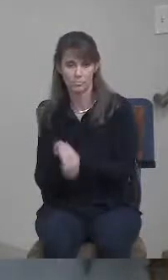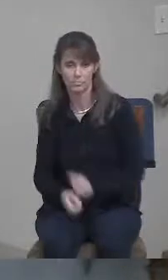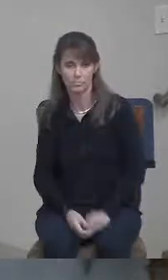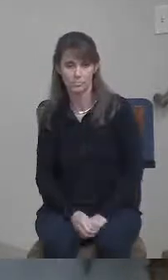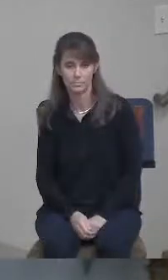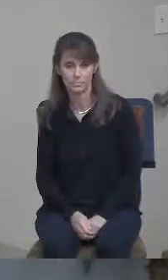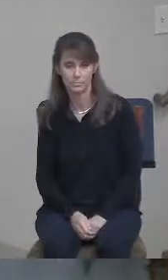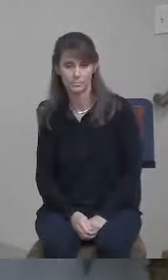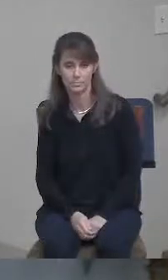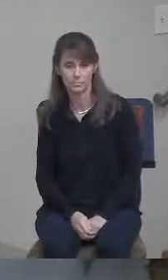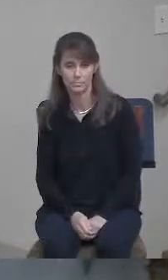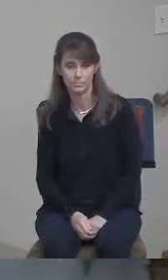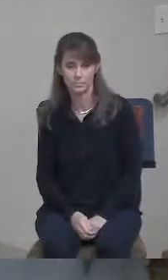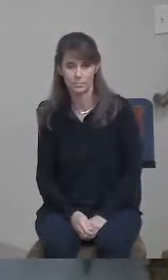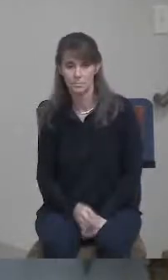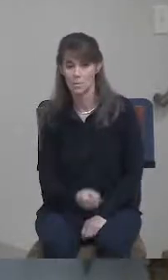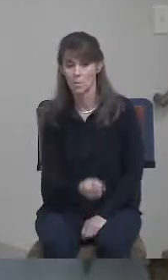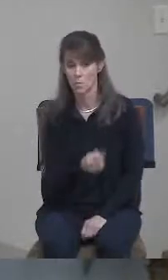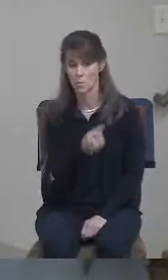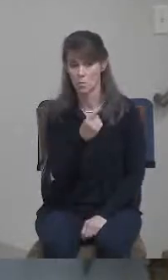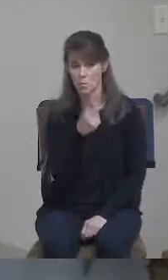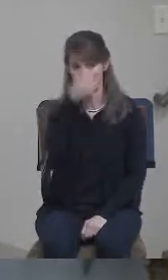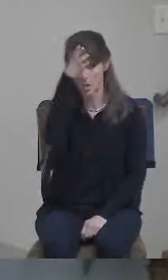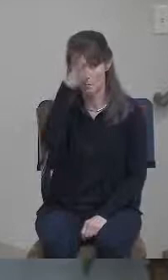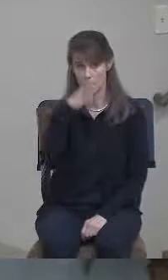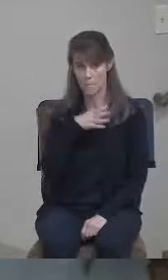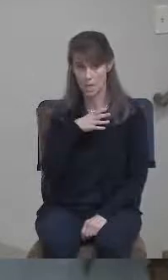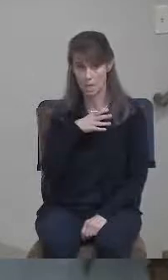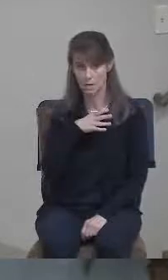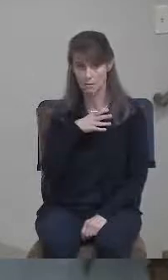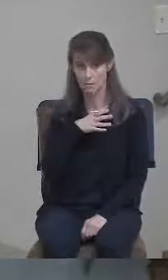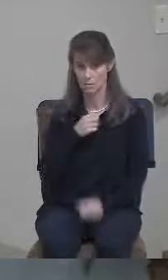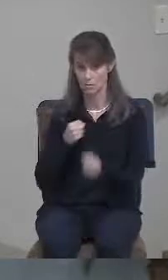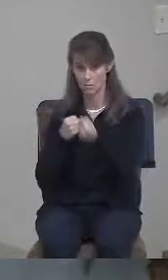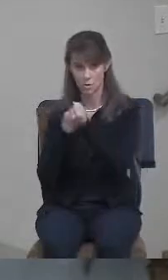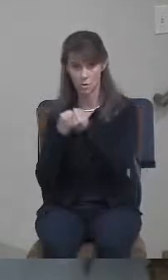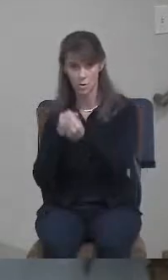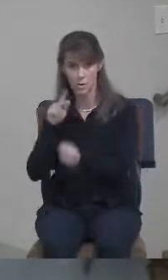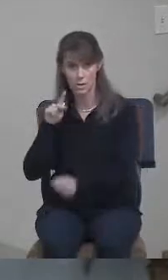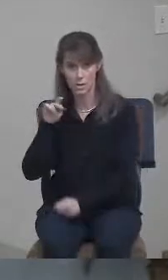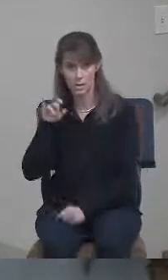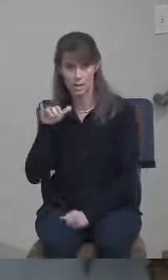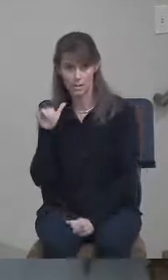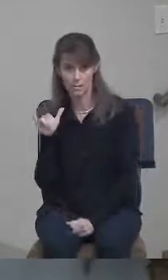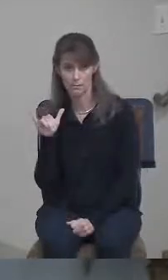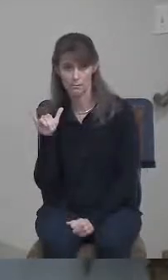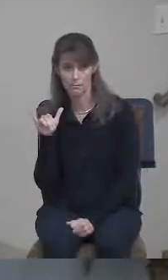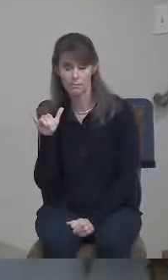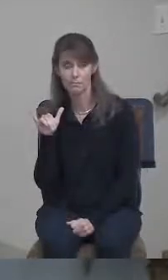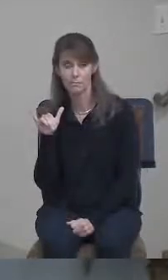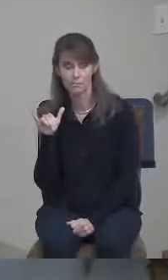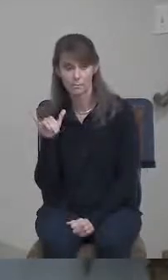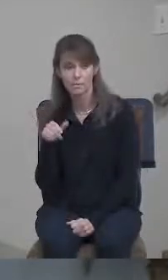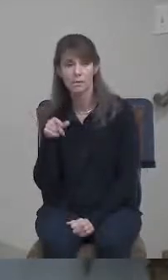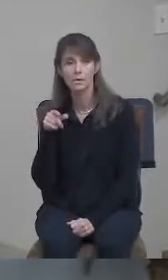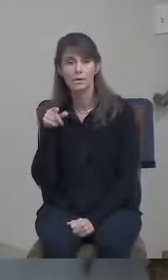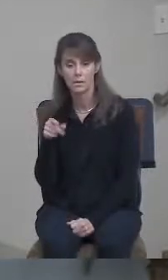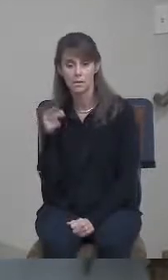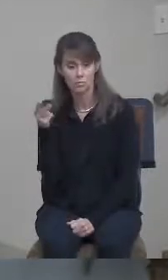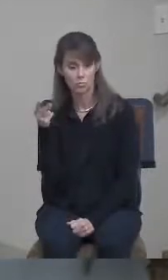But there was one of those men who stood with O'Kelly. His name was Rice Haggard. And the two of